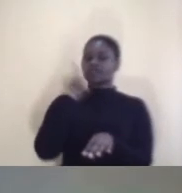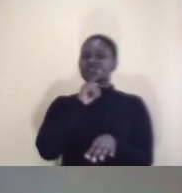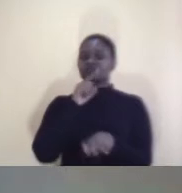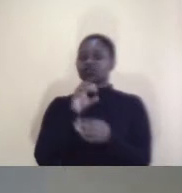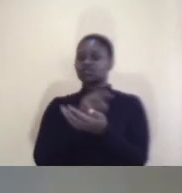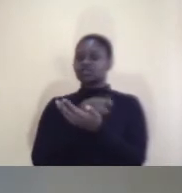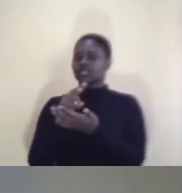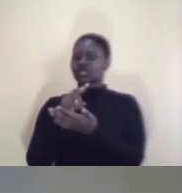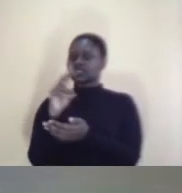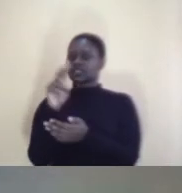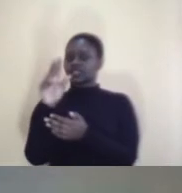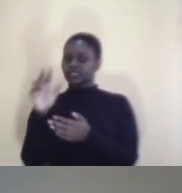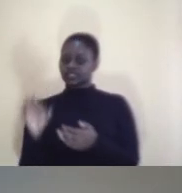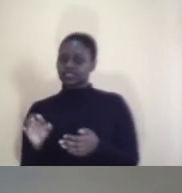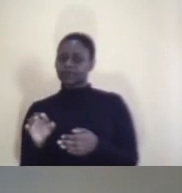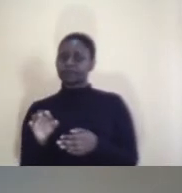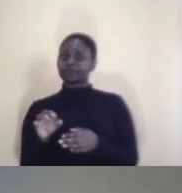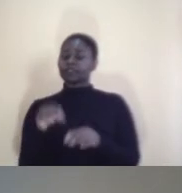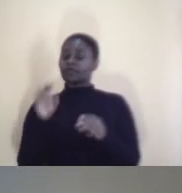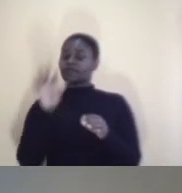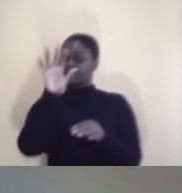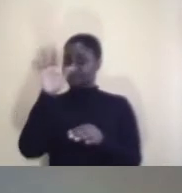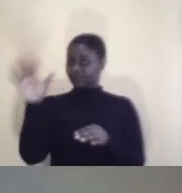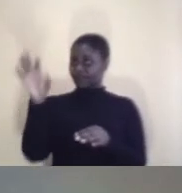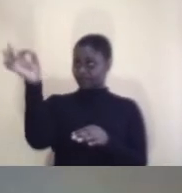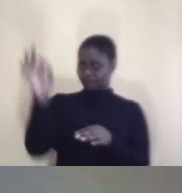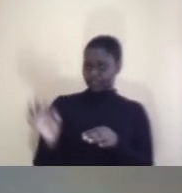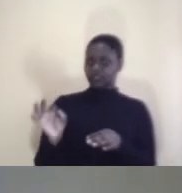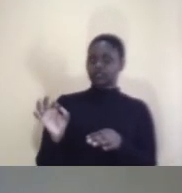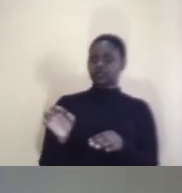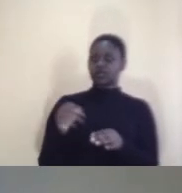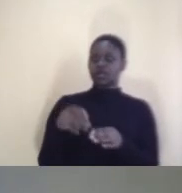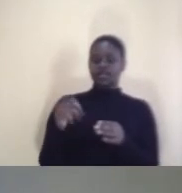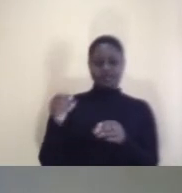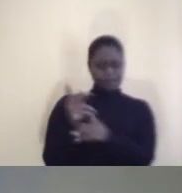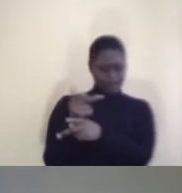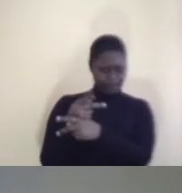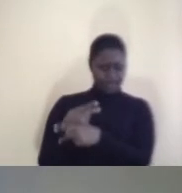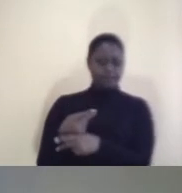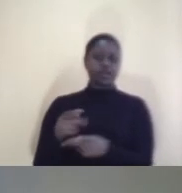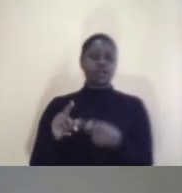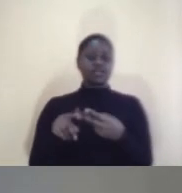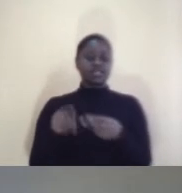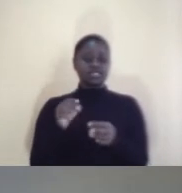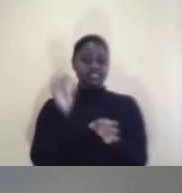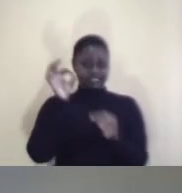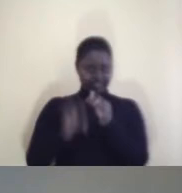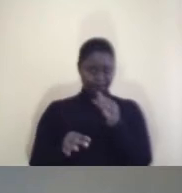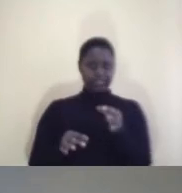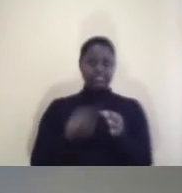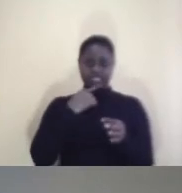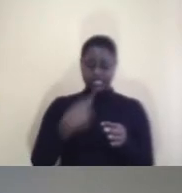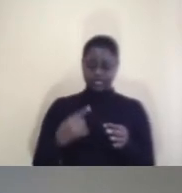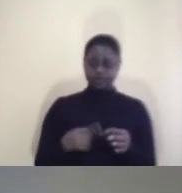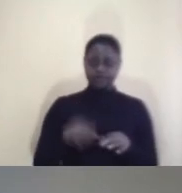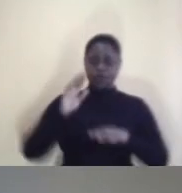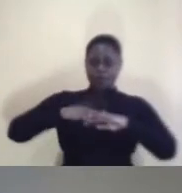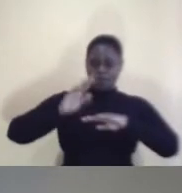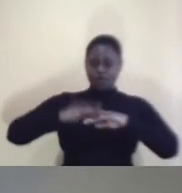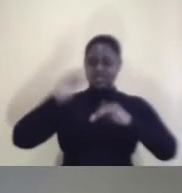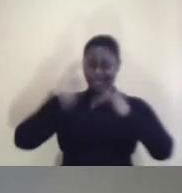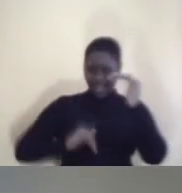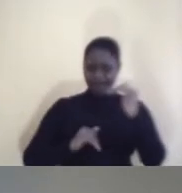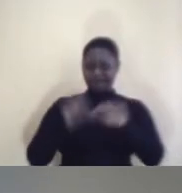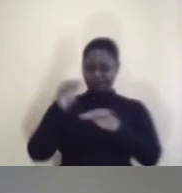1,283 have been assessed by the department, where 55% of them have become less productive. In simple terms, Chairperson, more than half of the